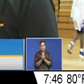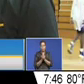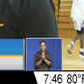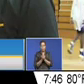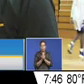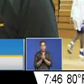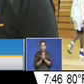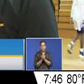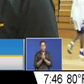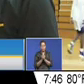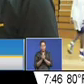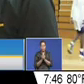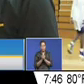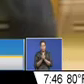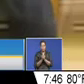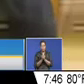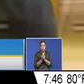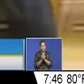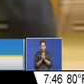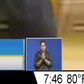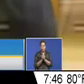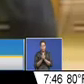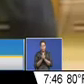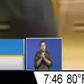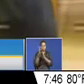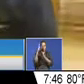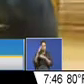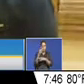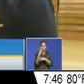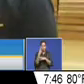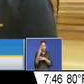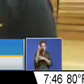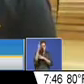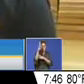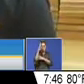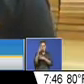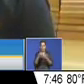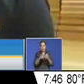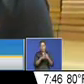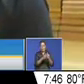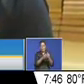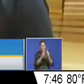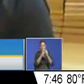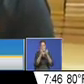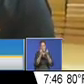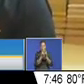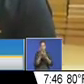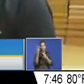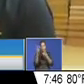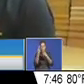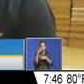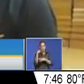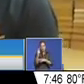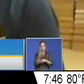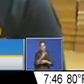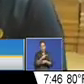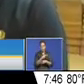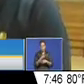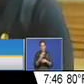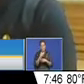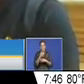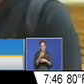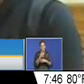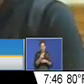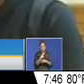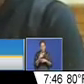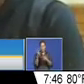see if the two seniors can really lead this team to victory tonight. I know it's still early in the MPBA season, but you guys are already playing it. Just tell me a bit about